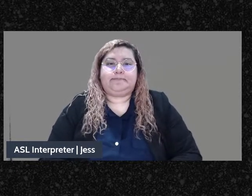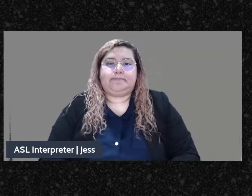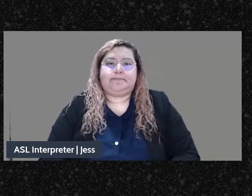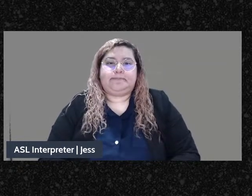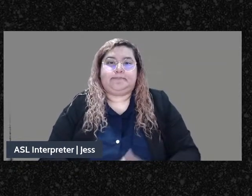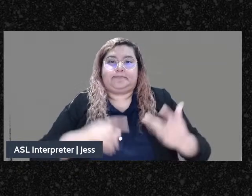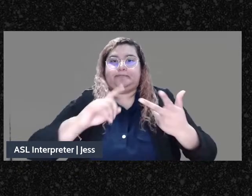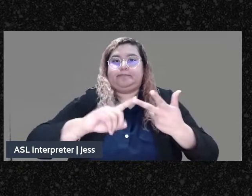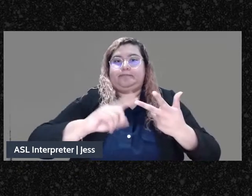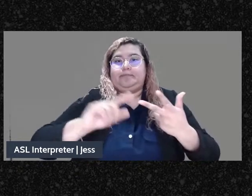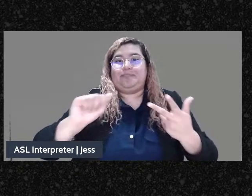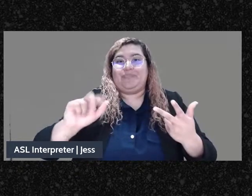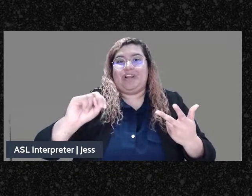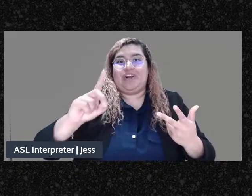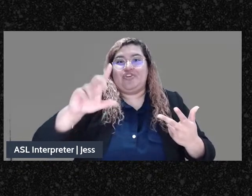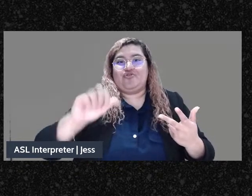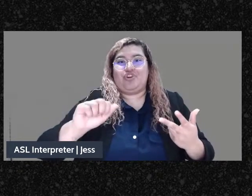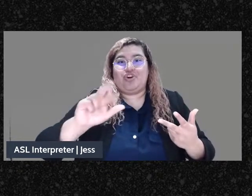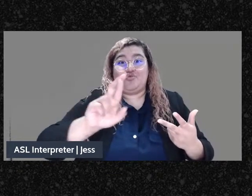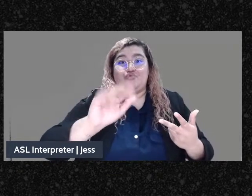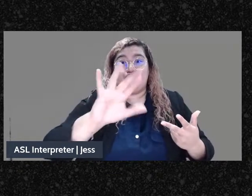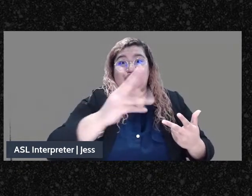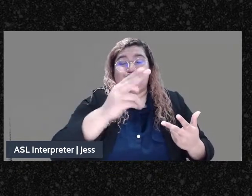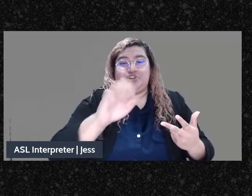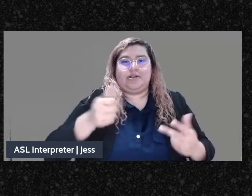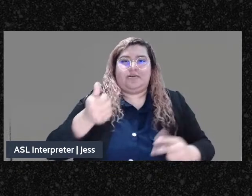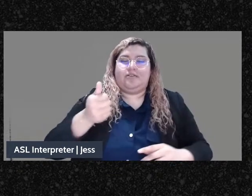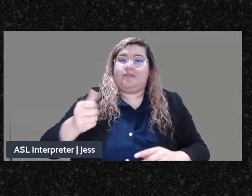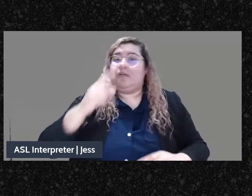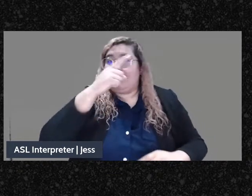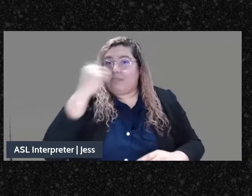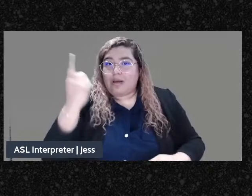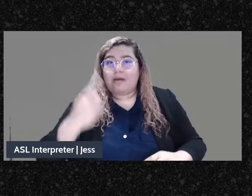Andrea Richie is a Black lesbian immigrant